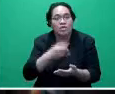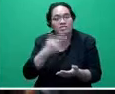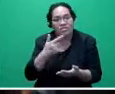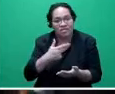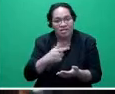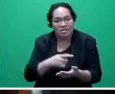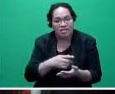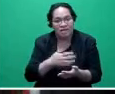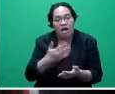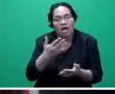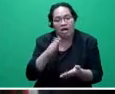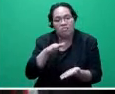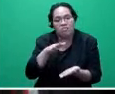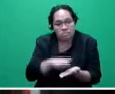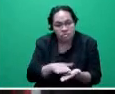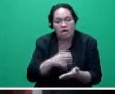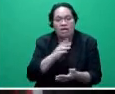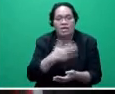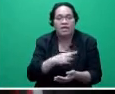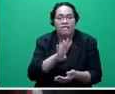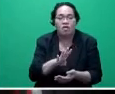to 94.4 million.